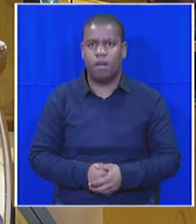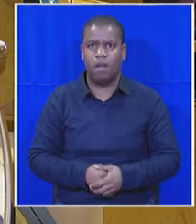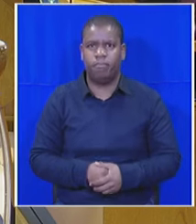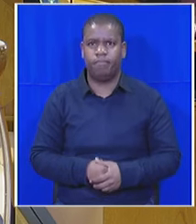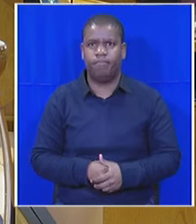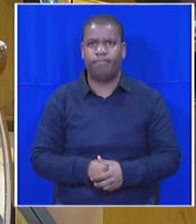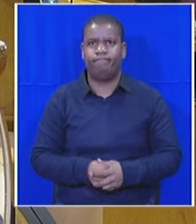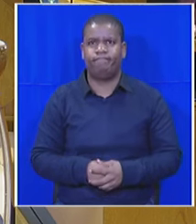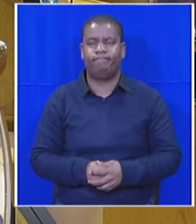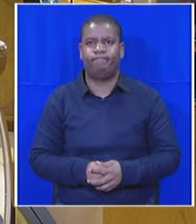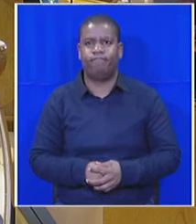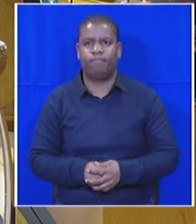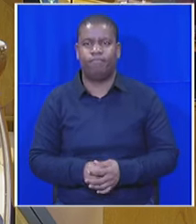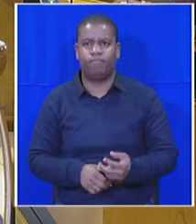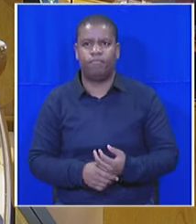Order.